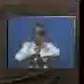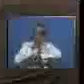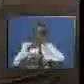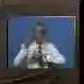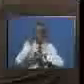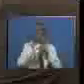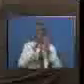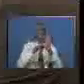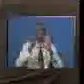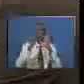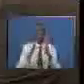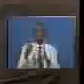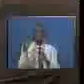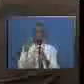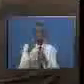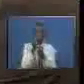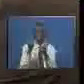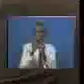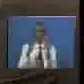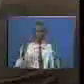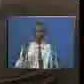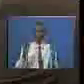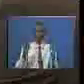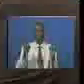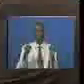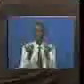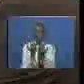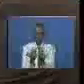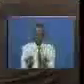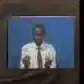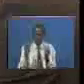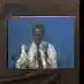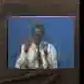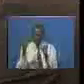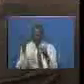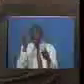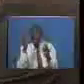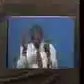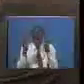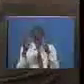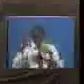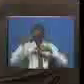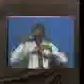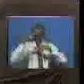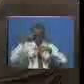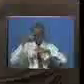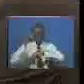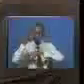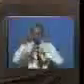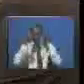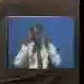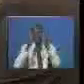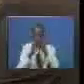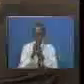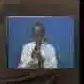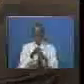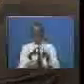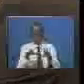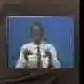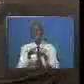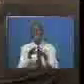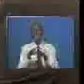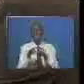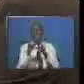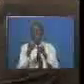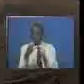you do believe it that this child had to do her secondary education in Braille and Braille children with albinism can actually